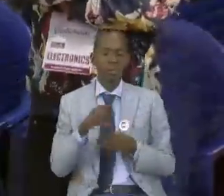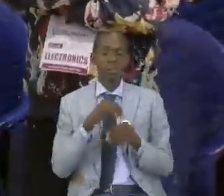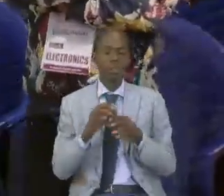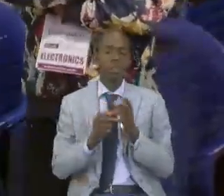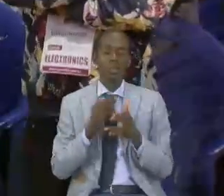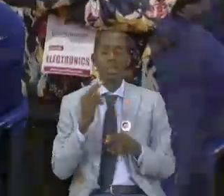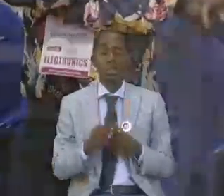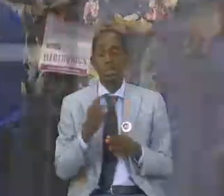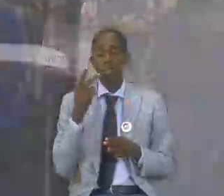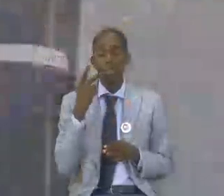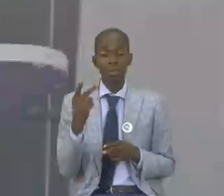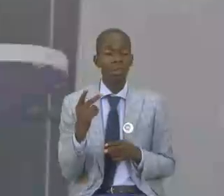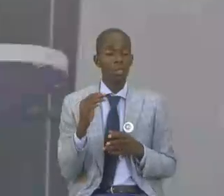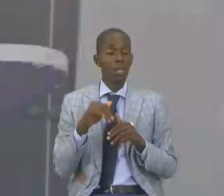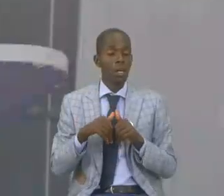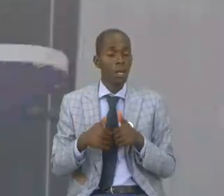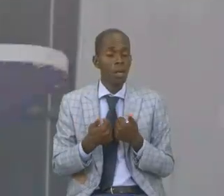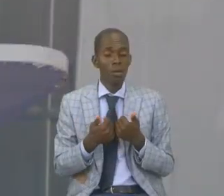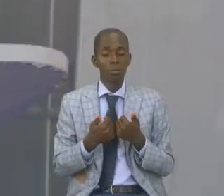You see how diligent